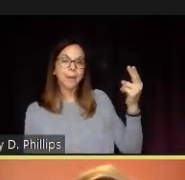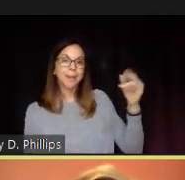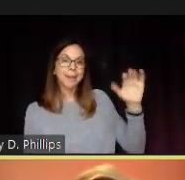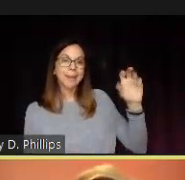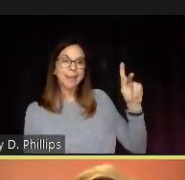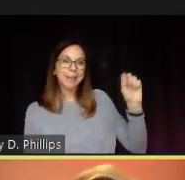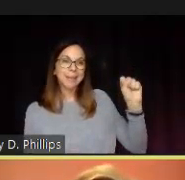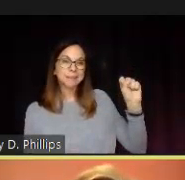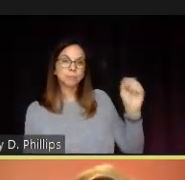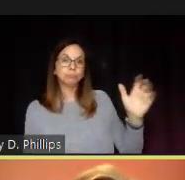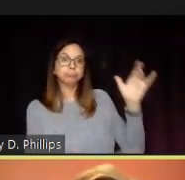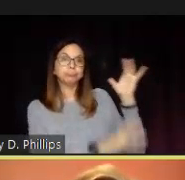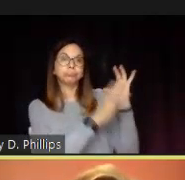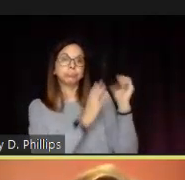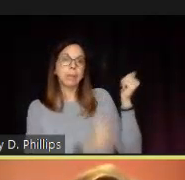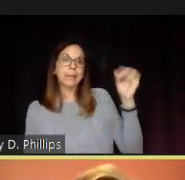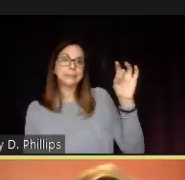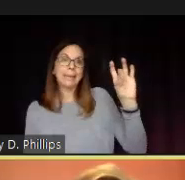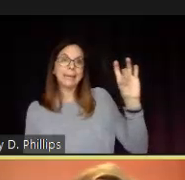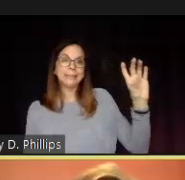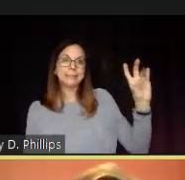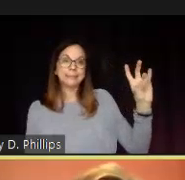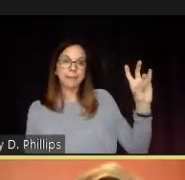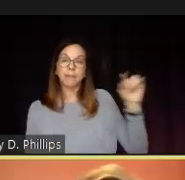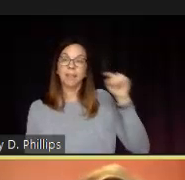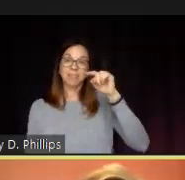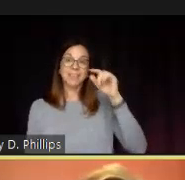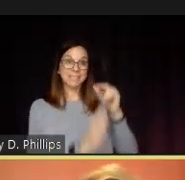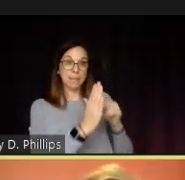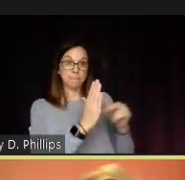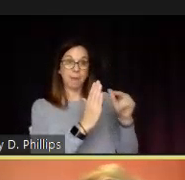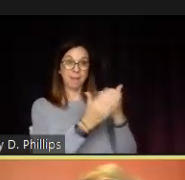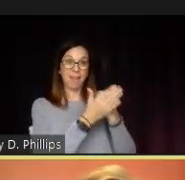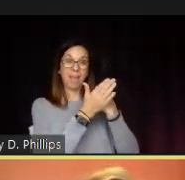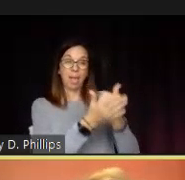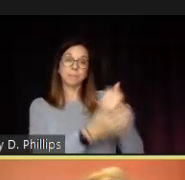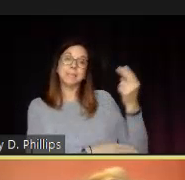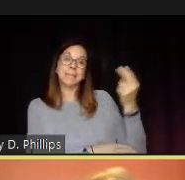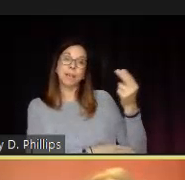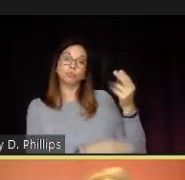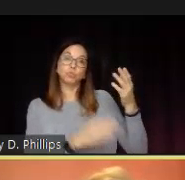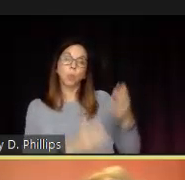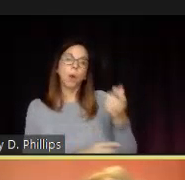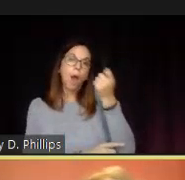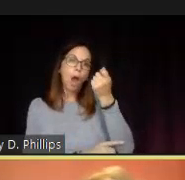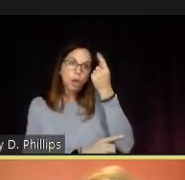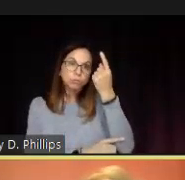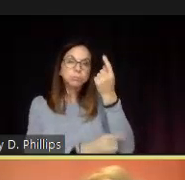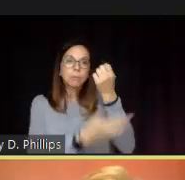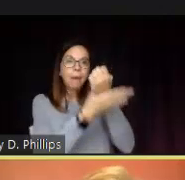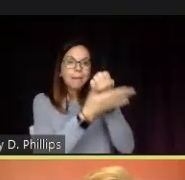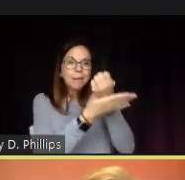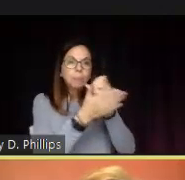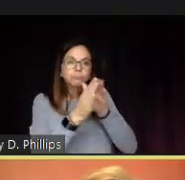my question for you is, would this painting help historians understand the economic